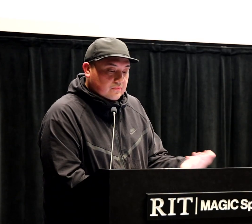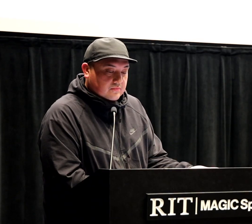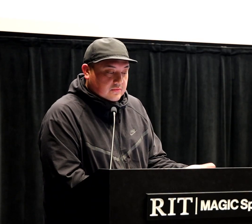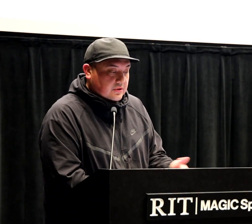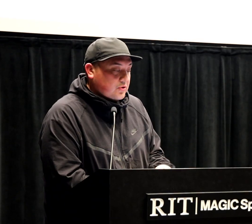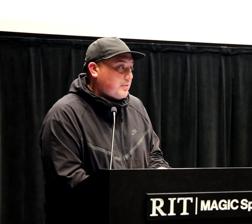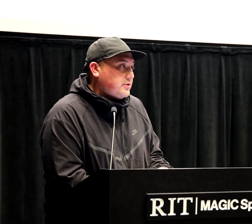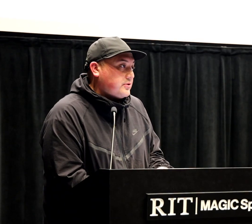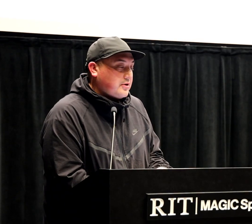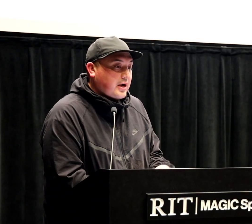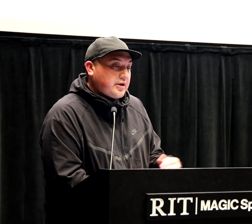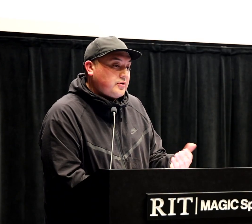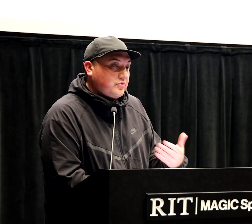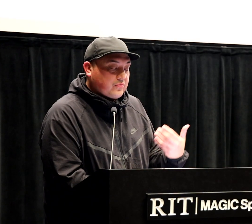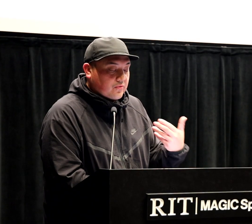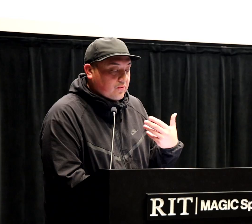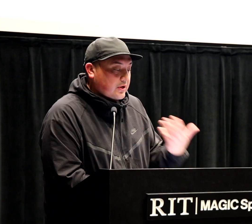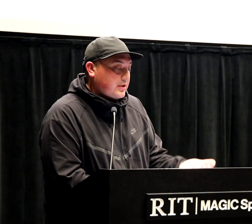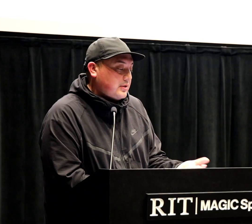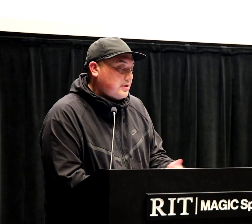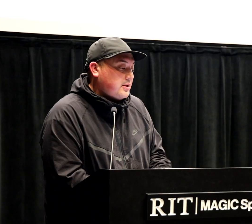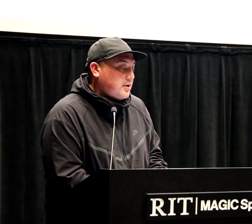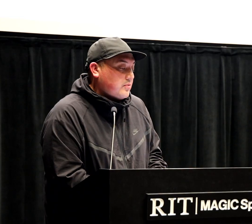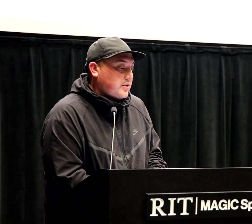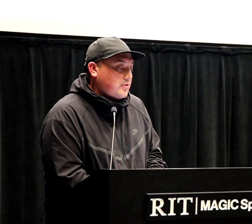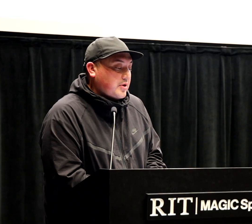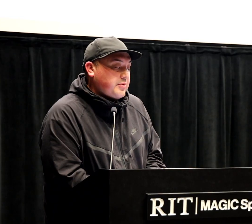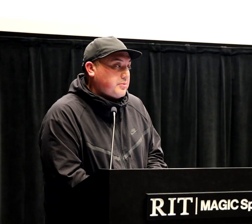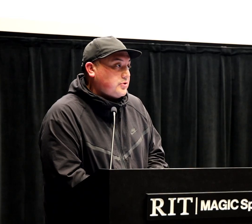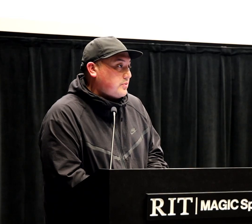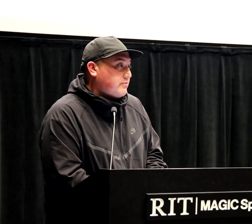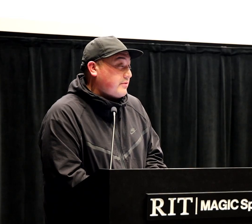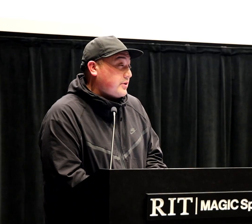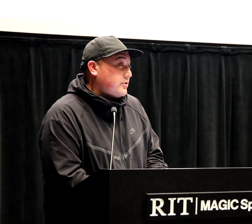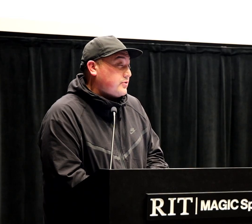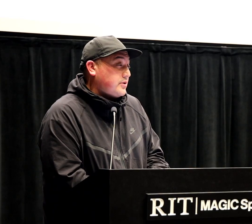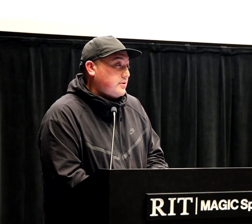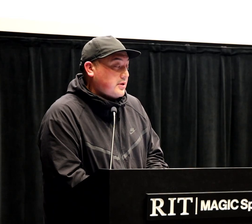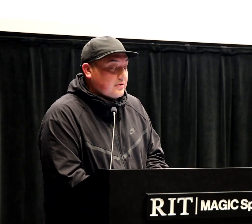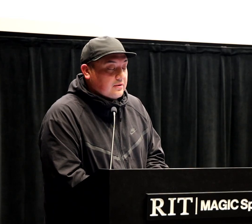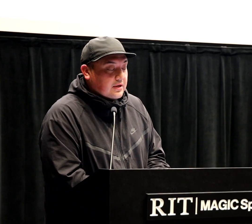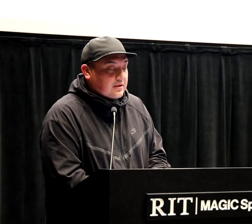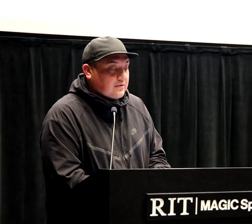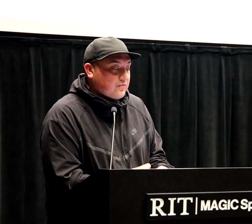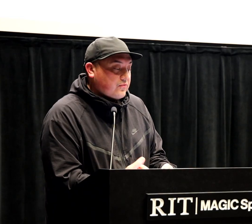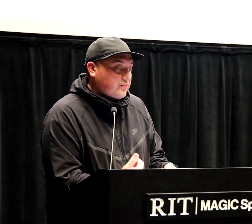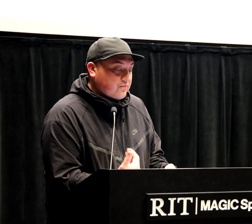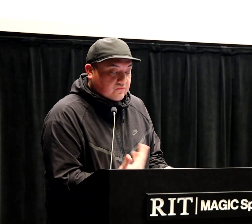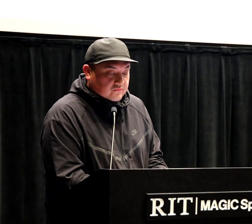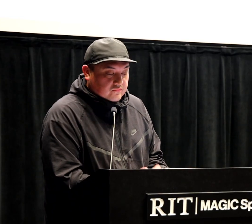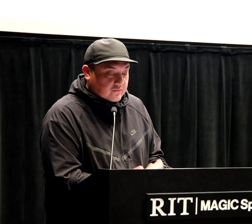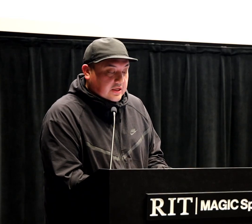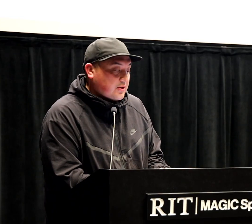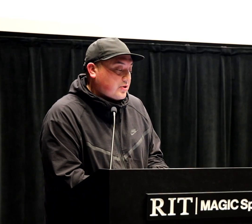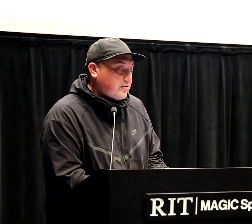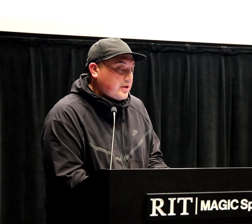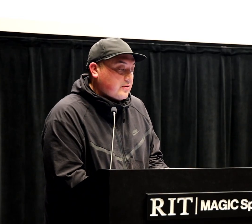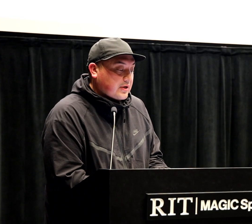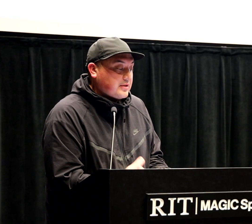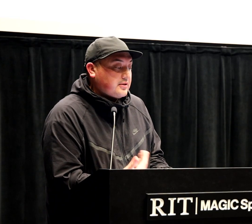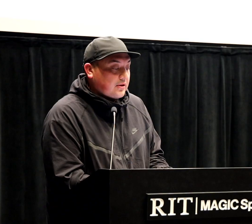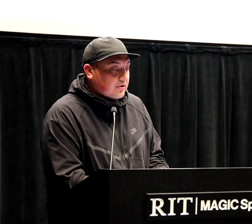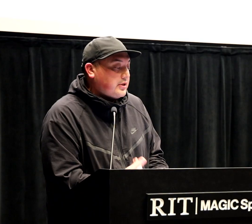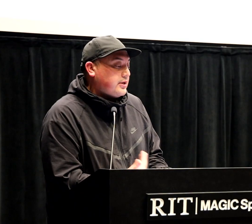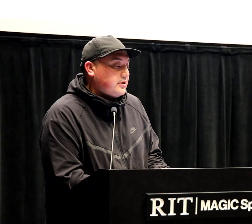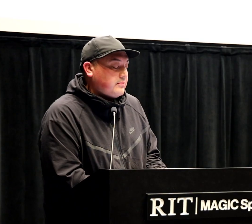do in 2 months. They're hiring you for what you might be able to do in 5 years, and making sure that